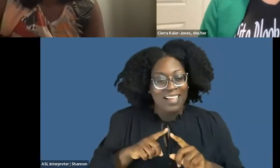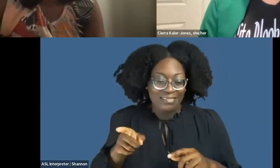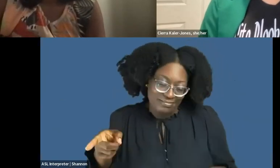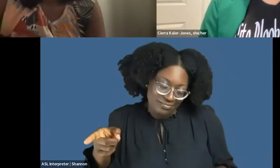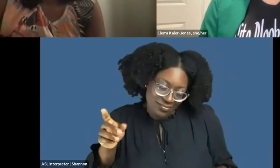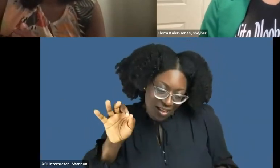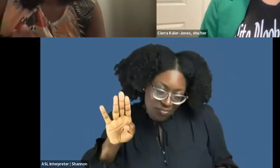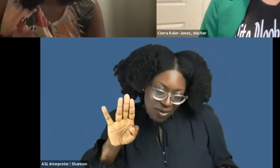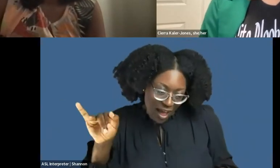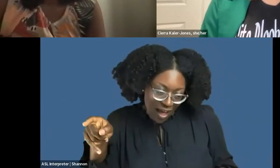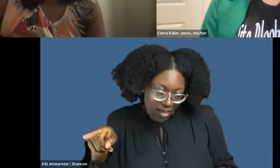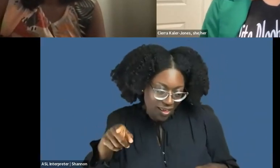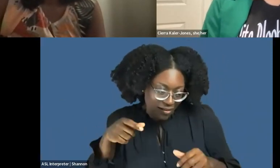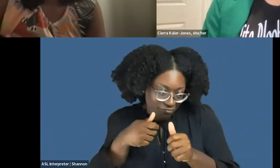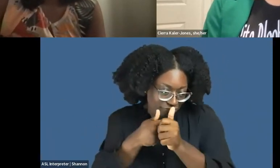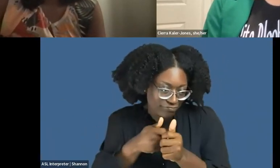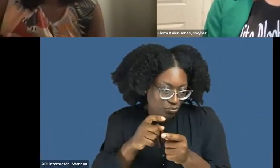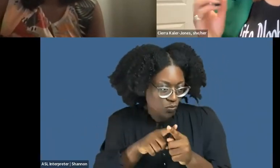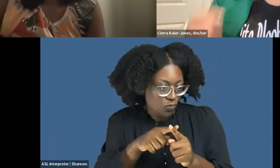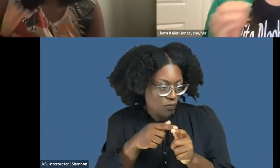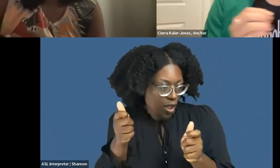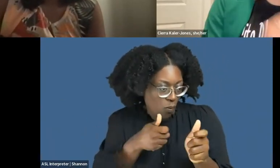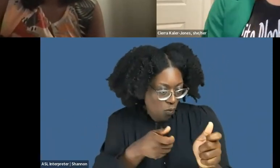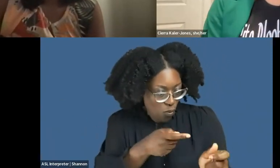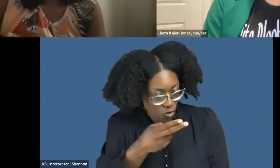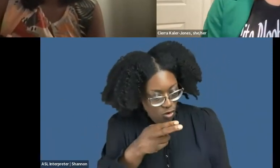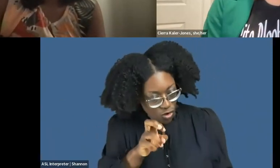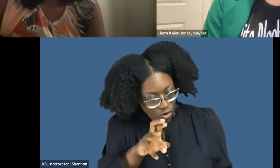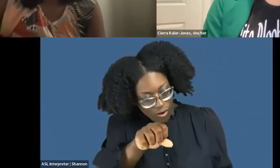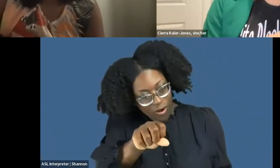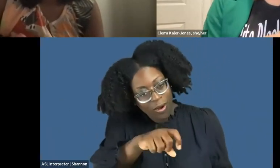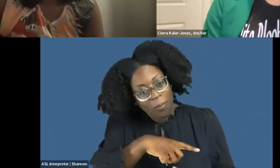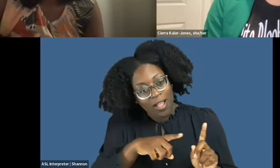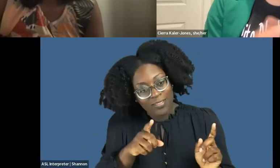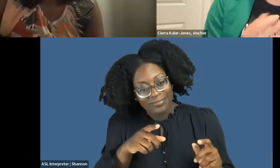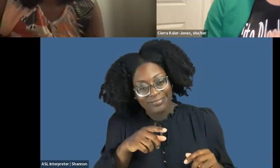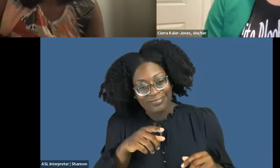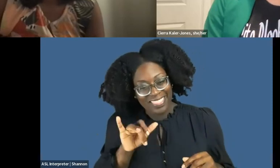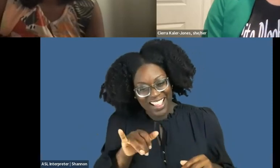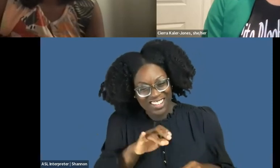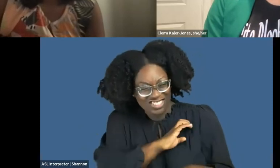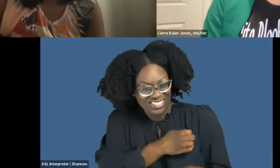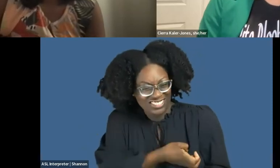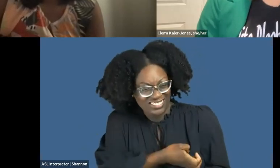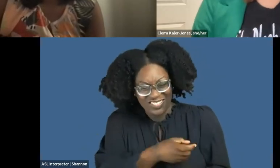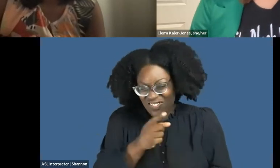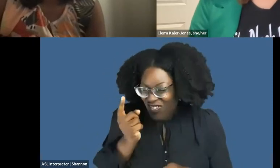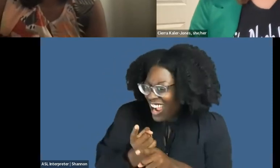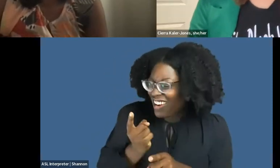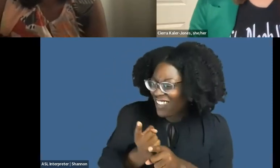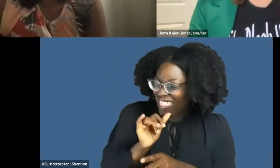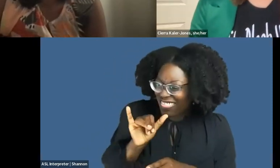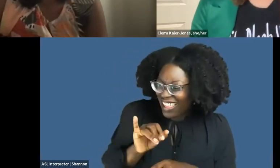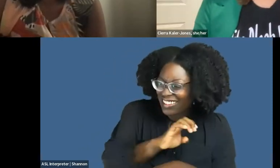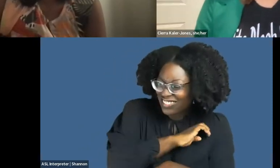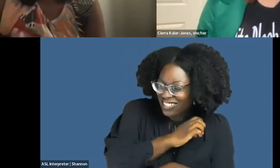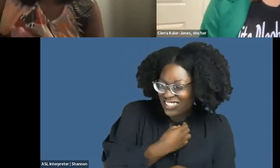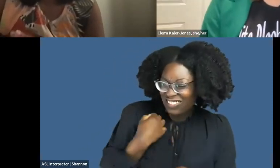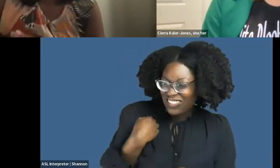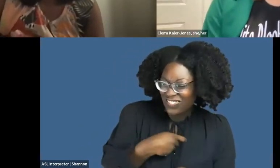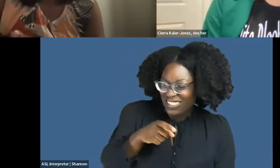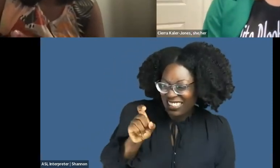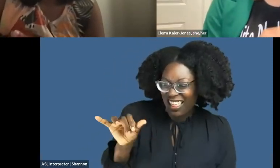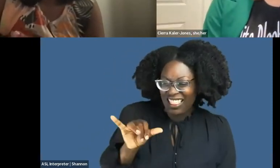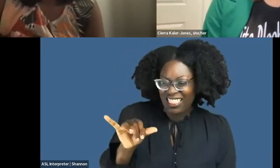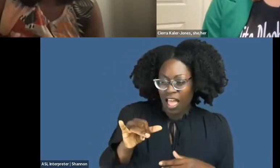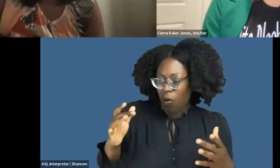about that. Yes, I love that so much. That is the energy we need, right? To just show up and be like, what about it? So